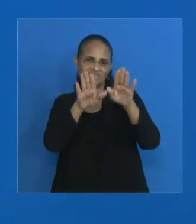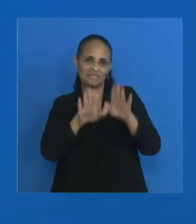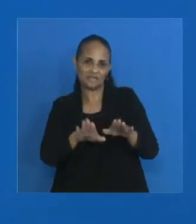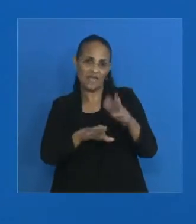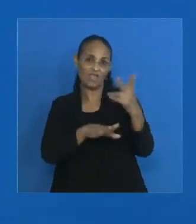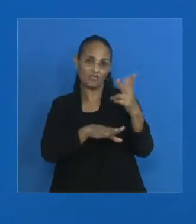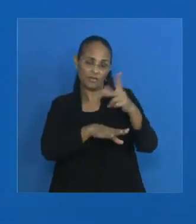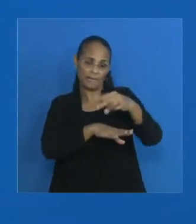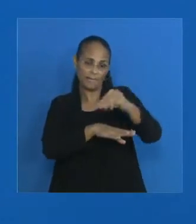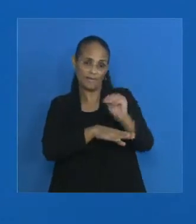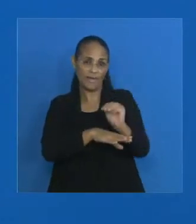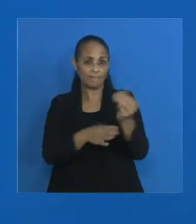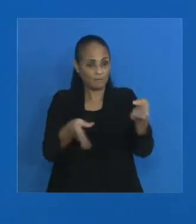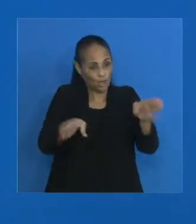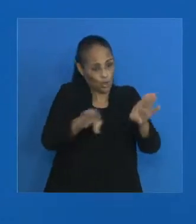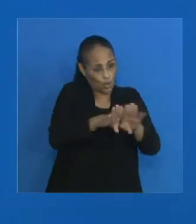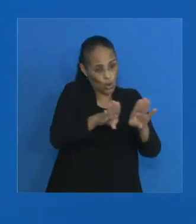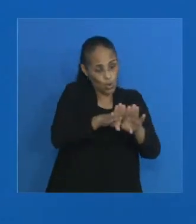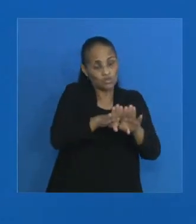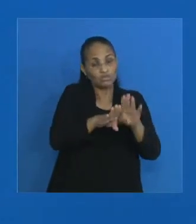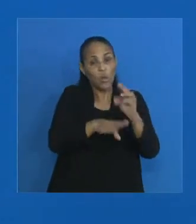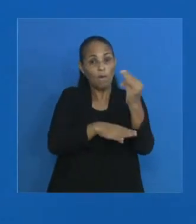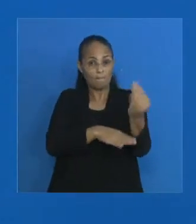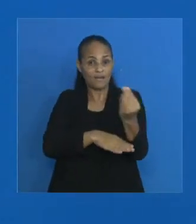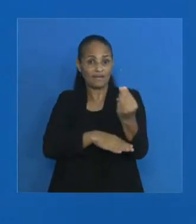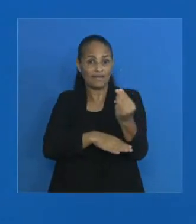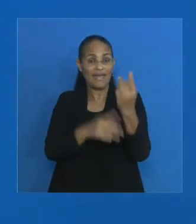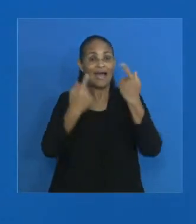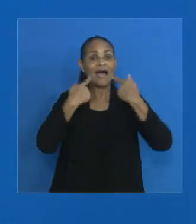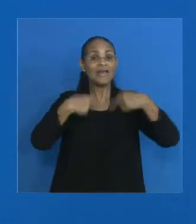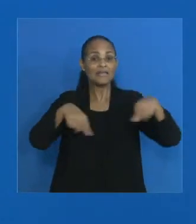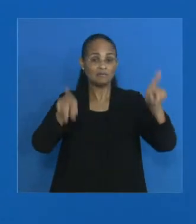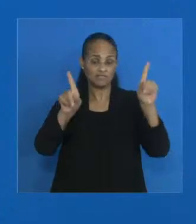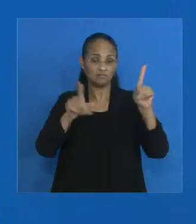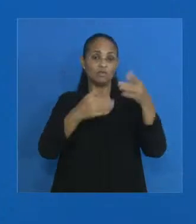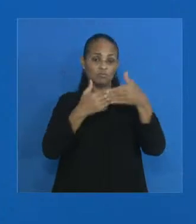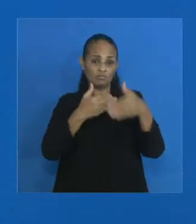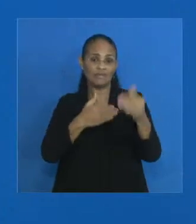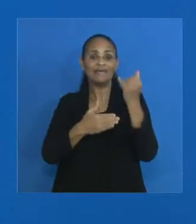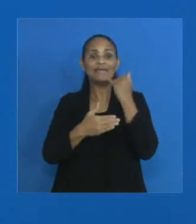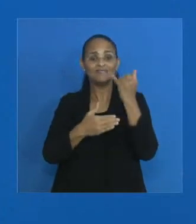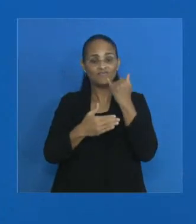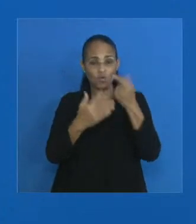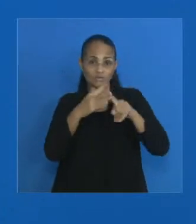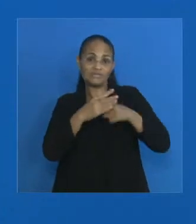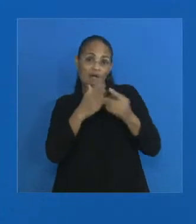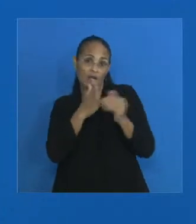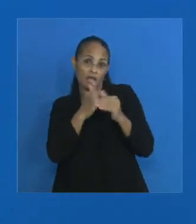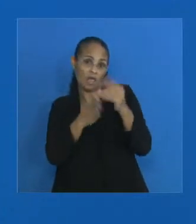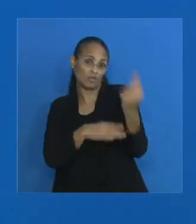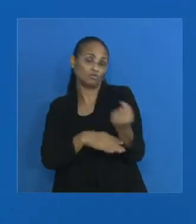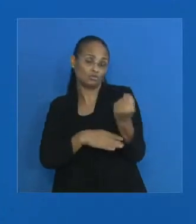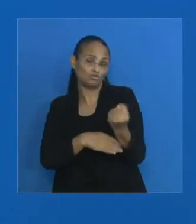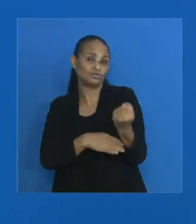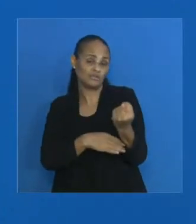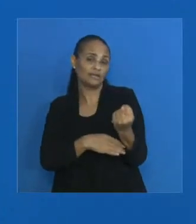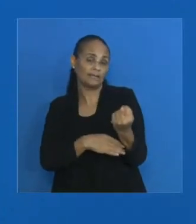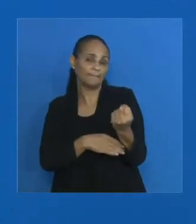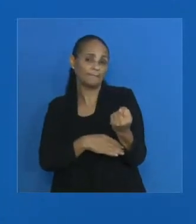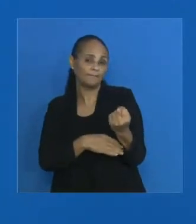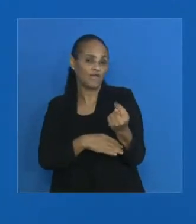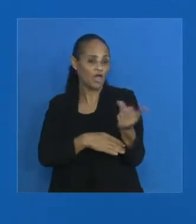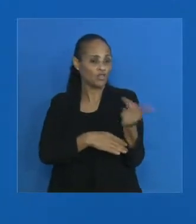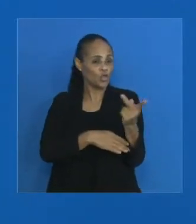p.m. and be closed on Monday. An announcement will follow if it will reopen on Tuesday.